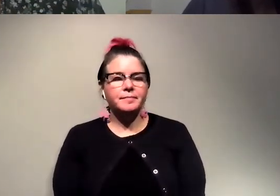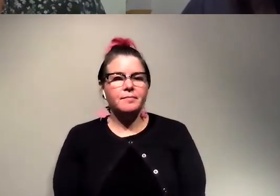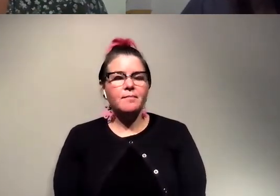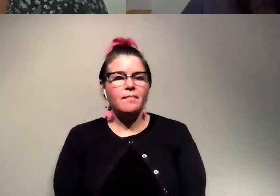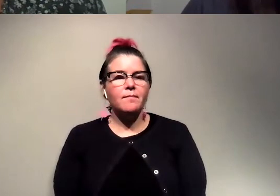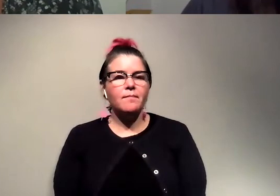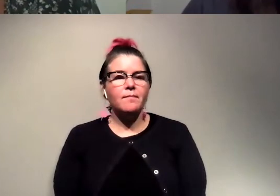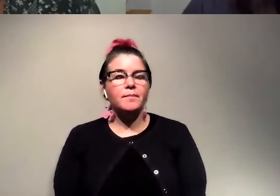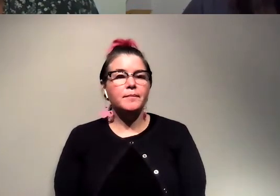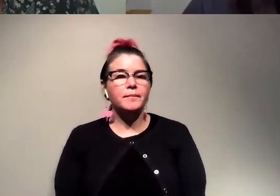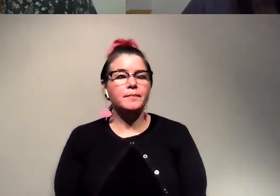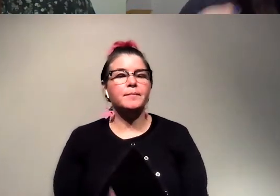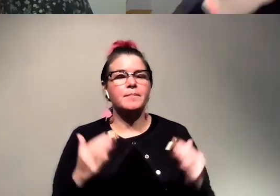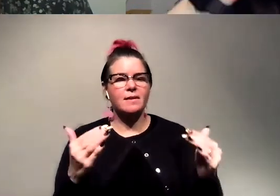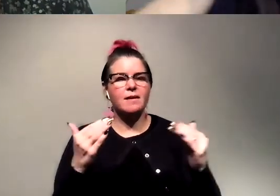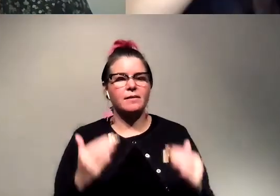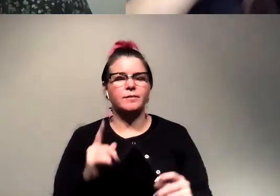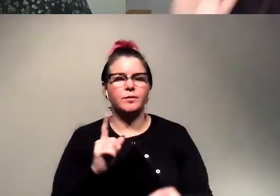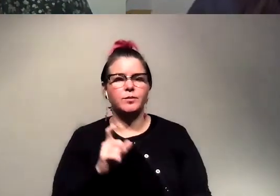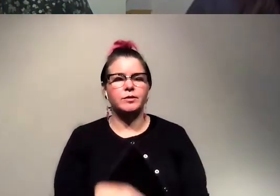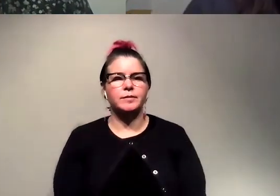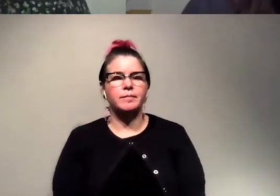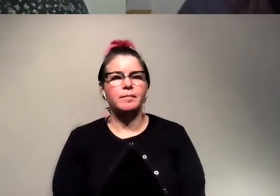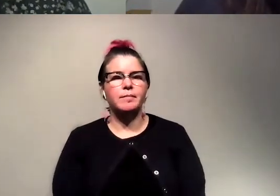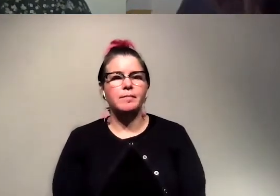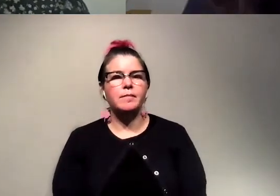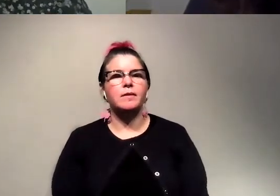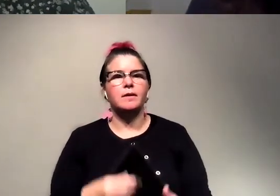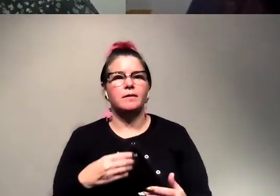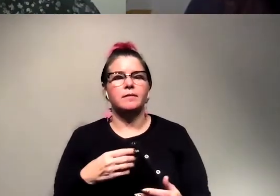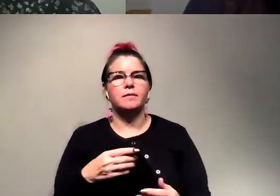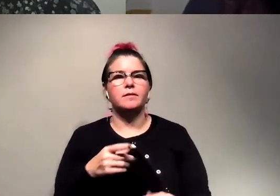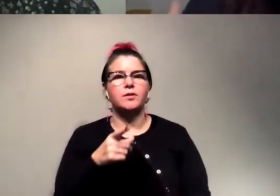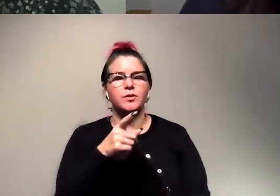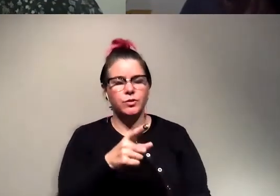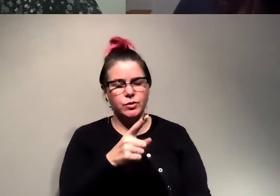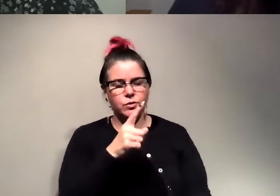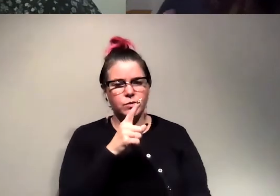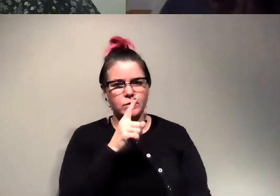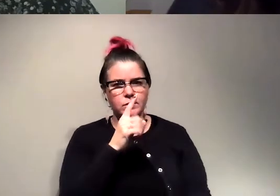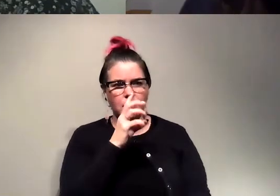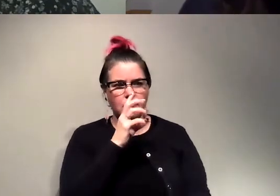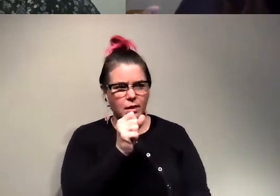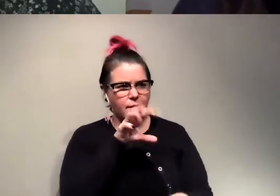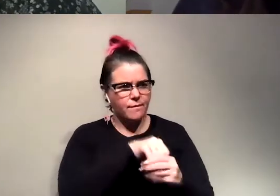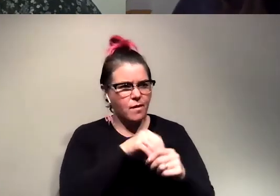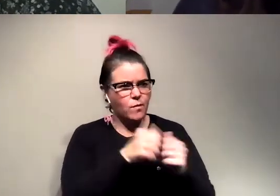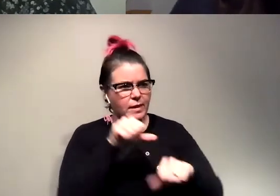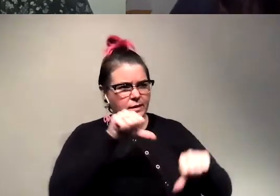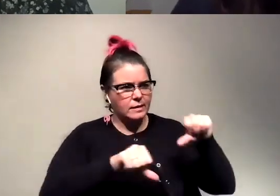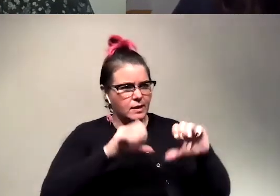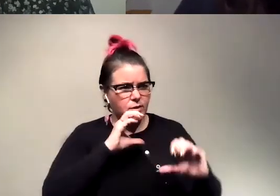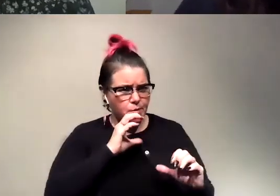next question we have came in before the session started. So you're super interested and involved in science communication.